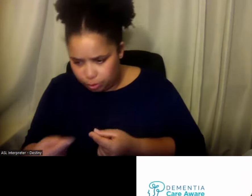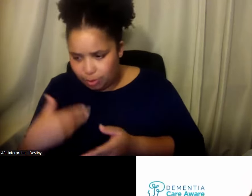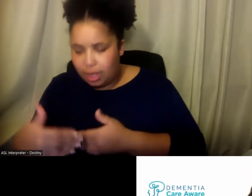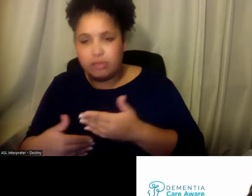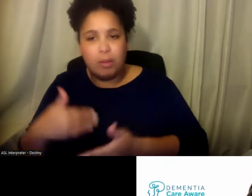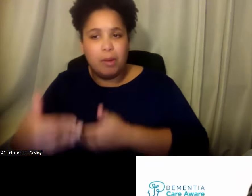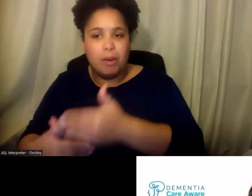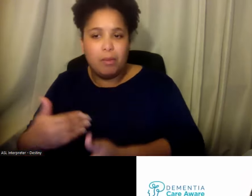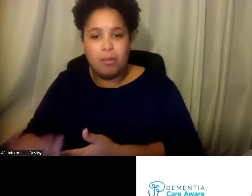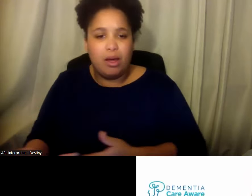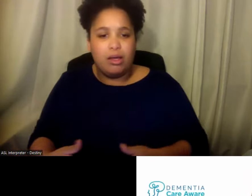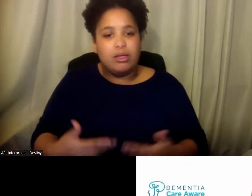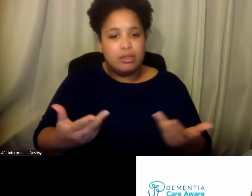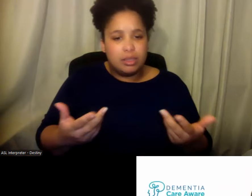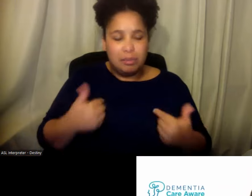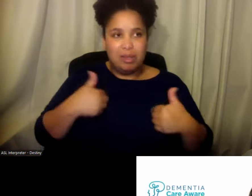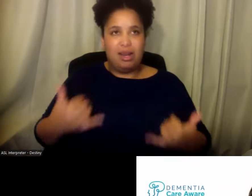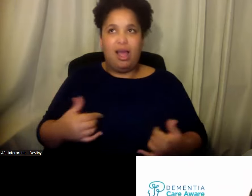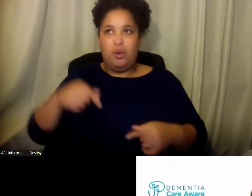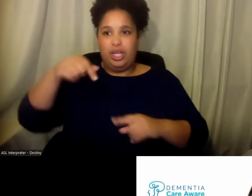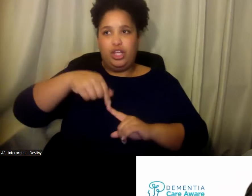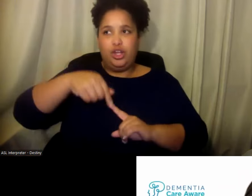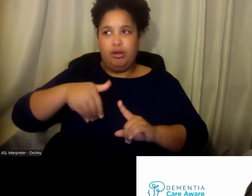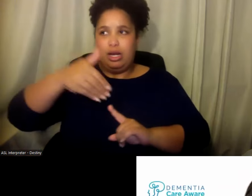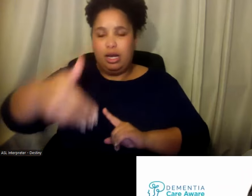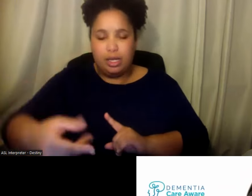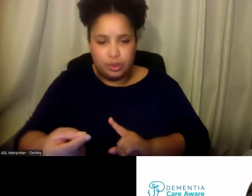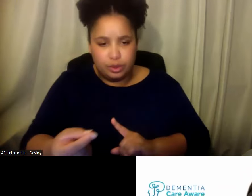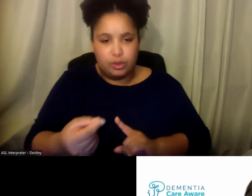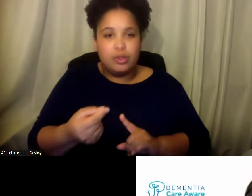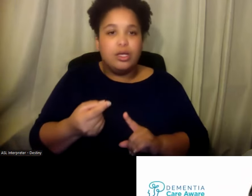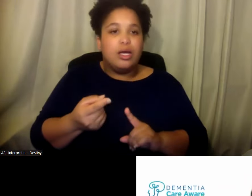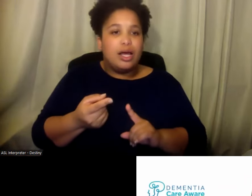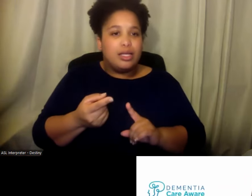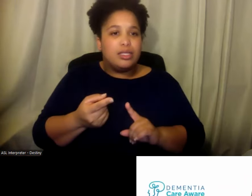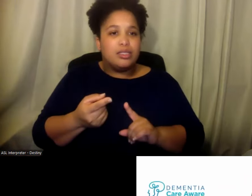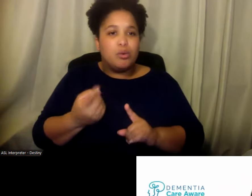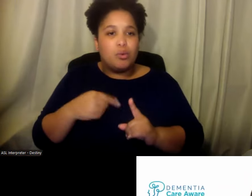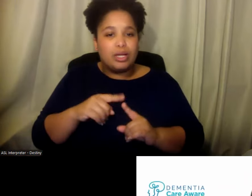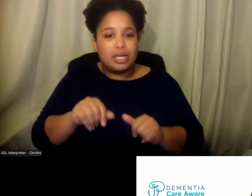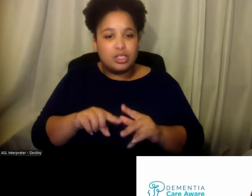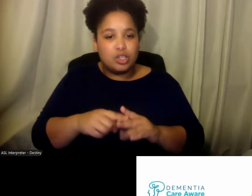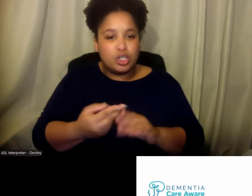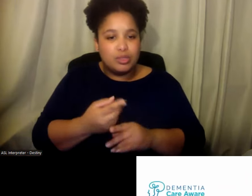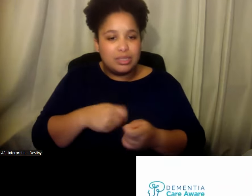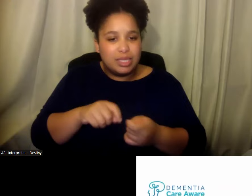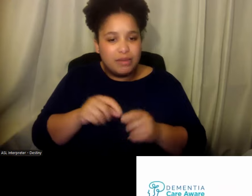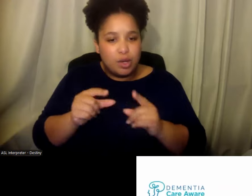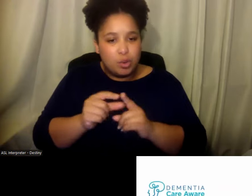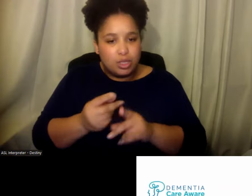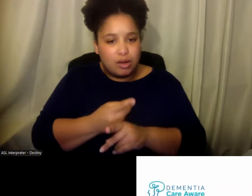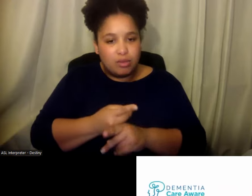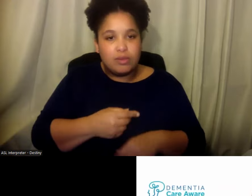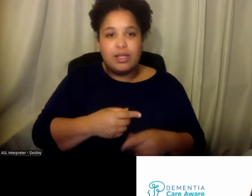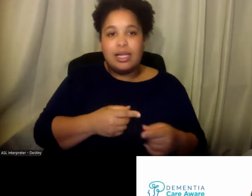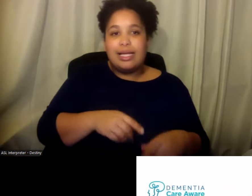whom is head imaging appropriate? And when can I feel comfortable using certain words like dementia and then dementia due